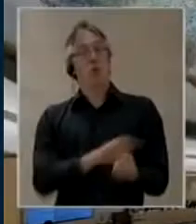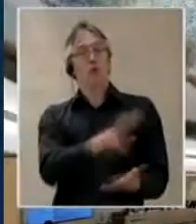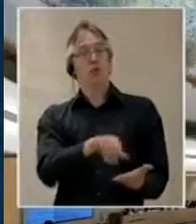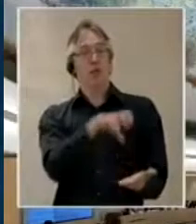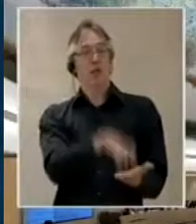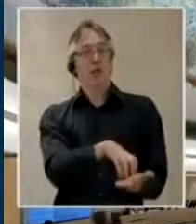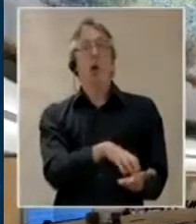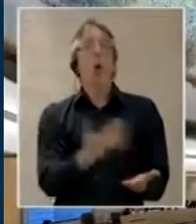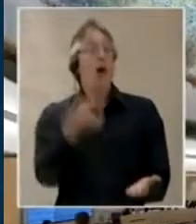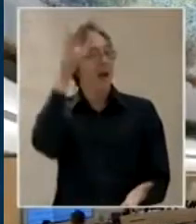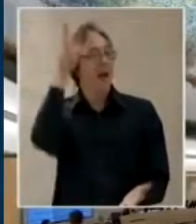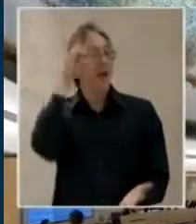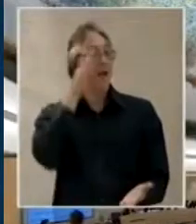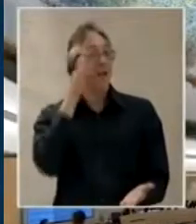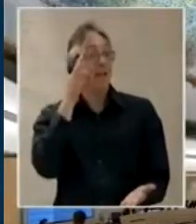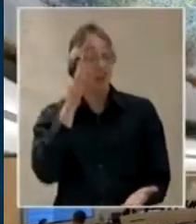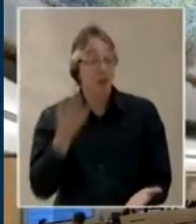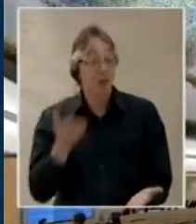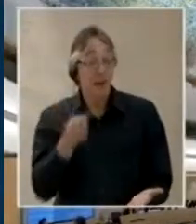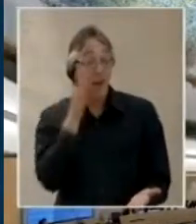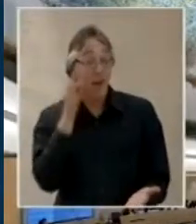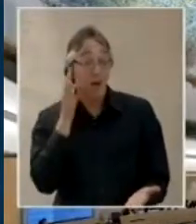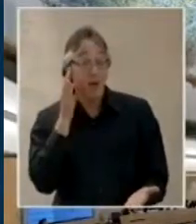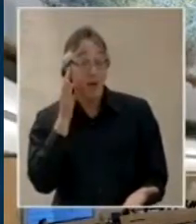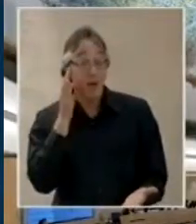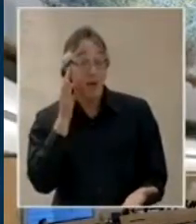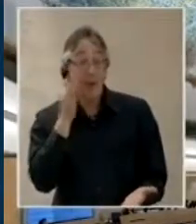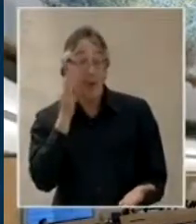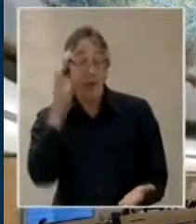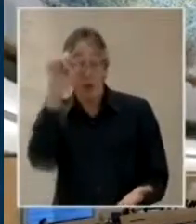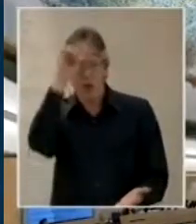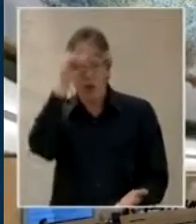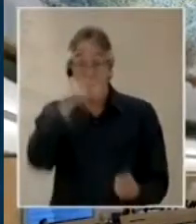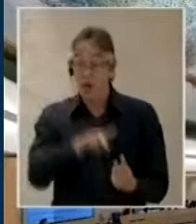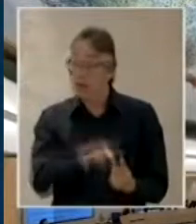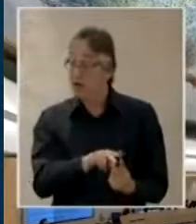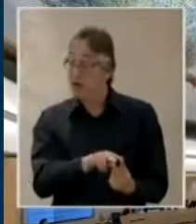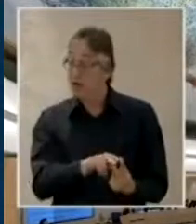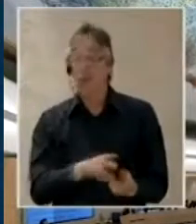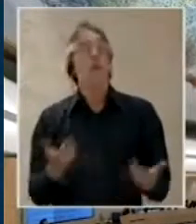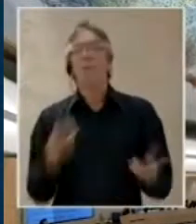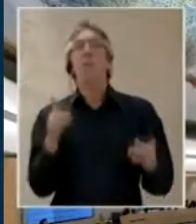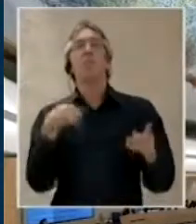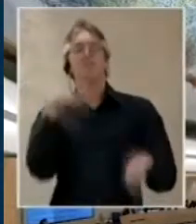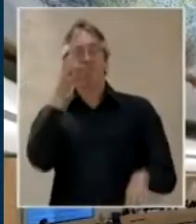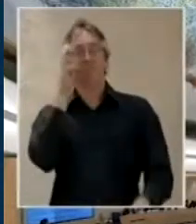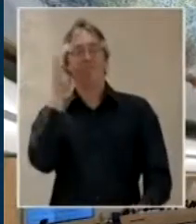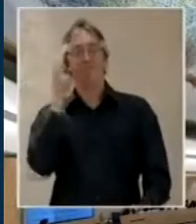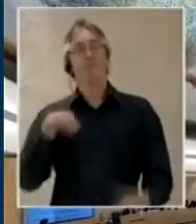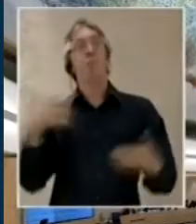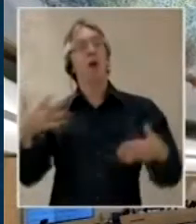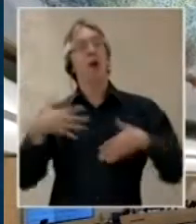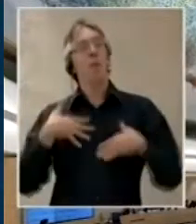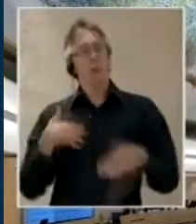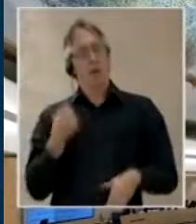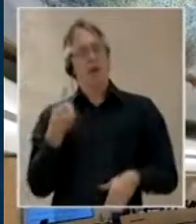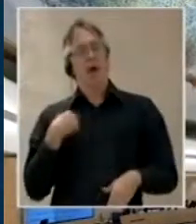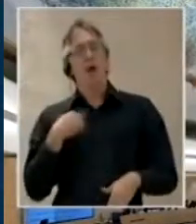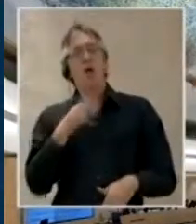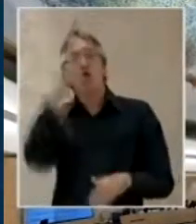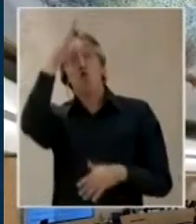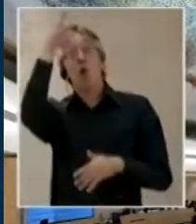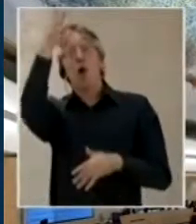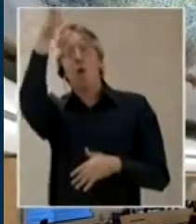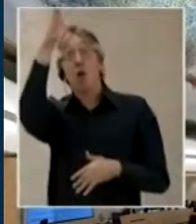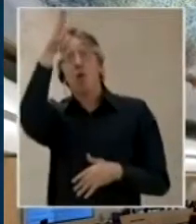Madam Vice President, I'm honored to speak here exactly 90 years after my great-grandfather, Chief Descahe, traveled to Geneva from the Six